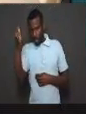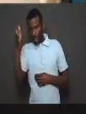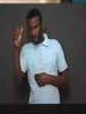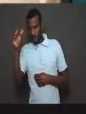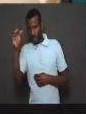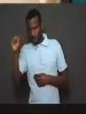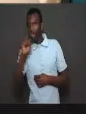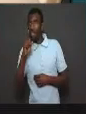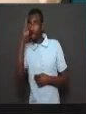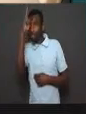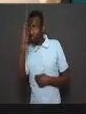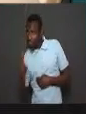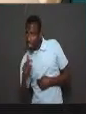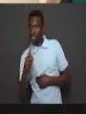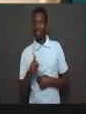vertical direction.